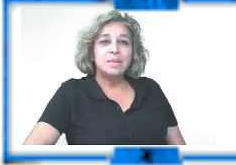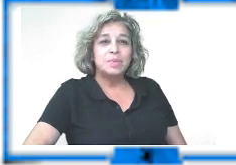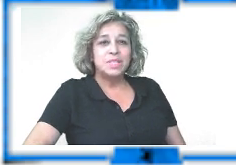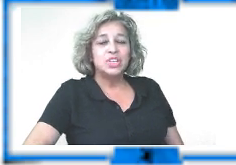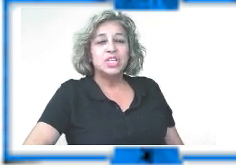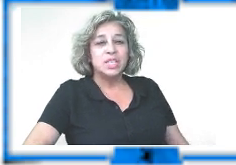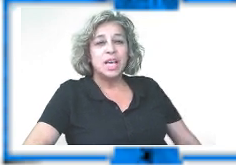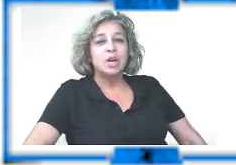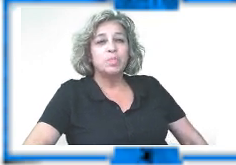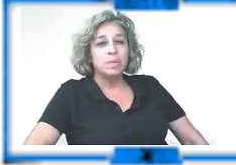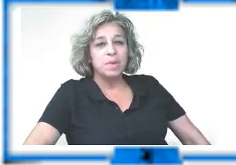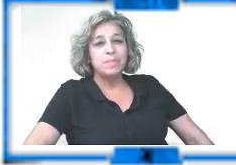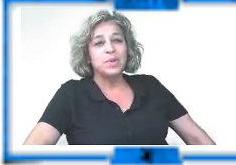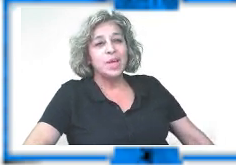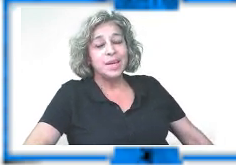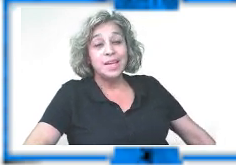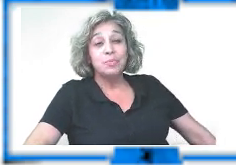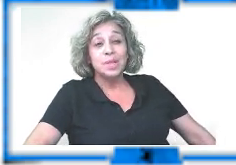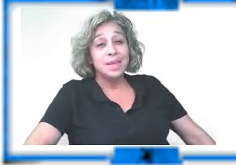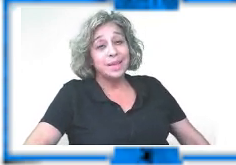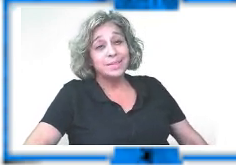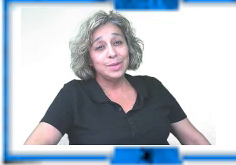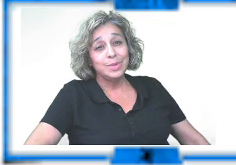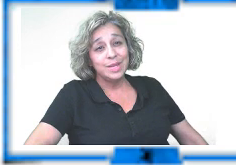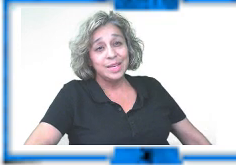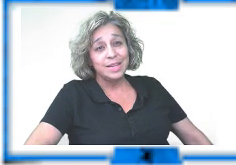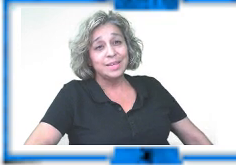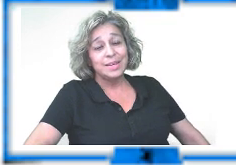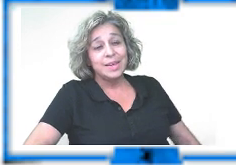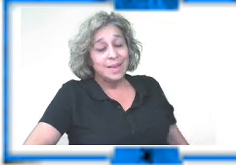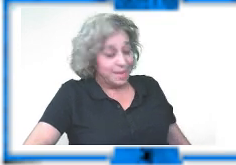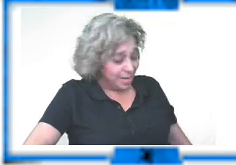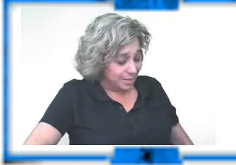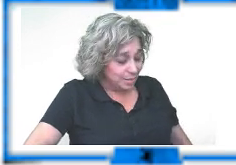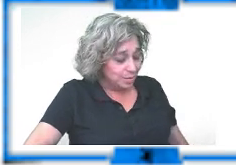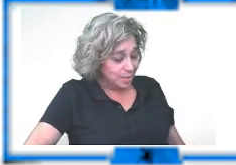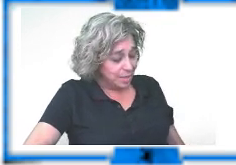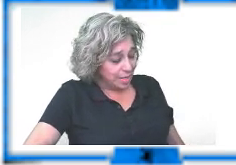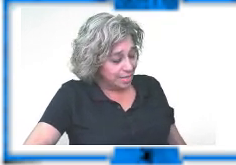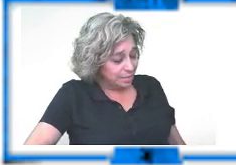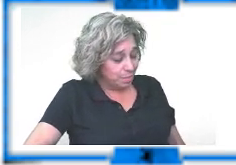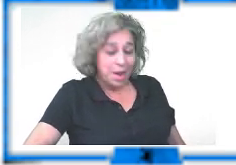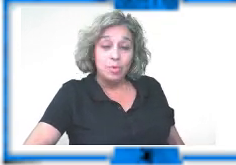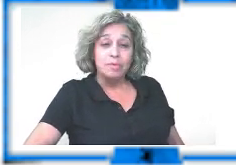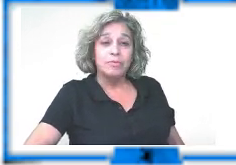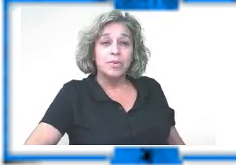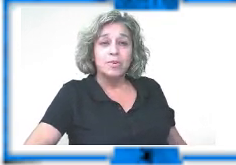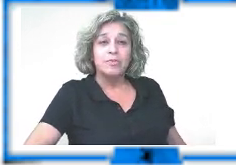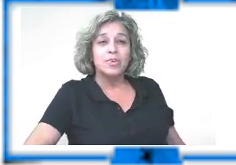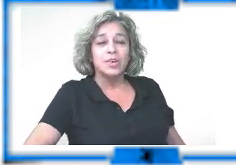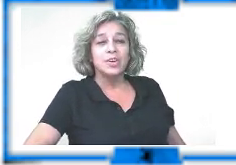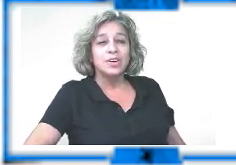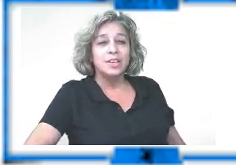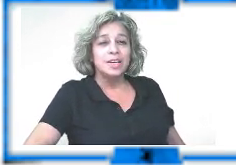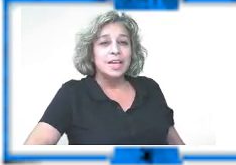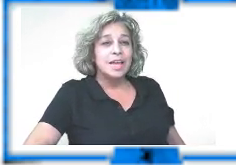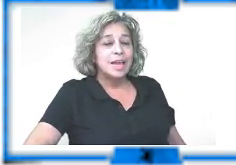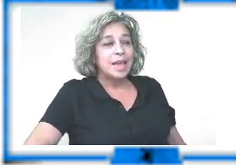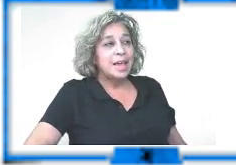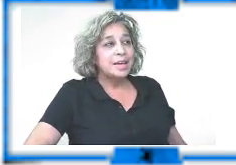is in a position to help the people, and he really is using it. He's using his power for the